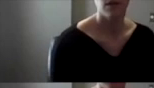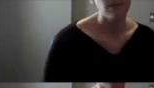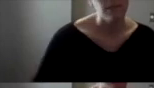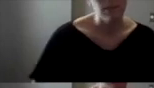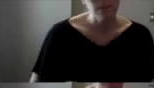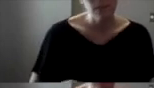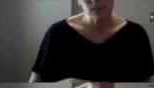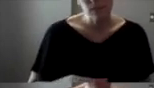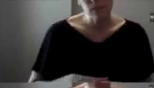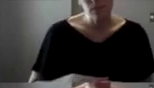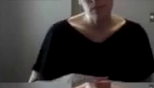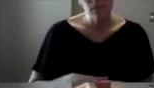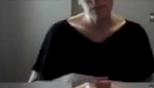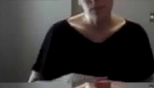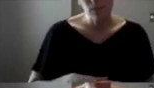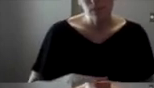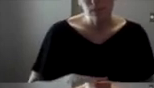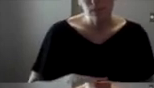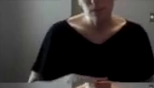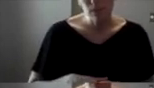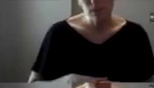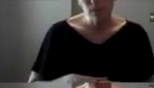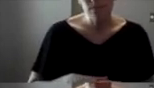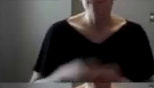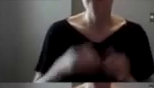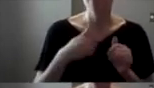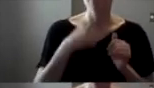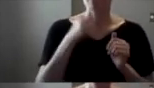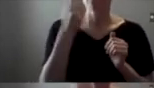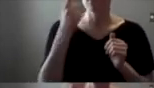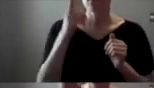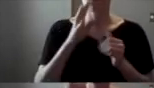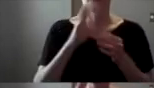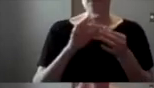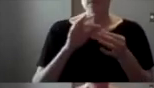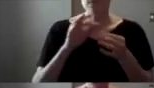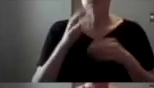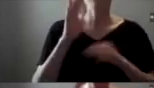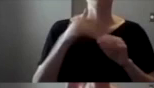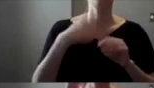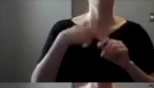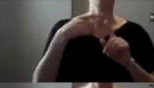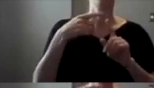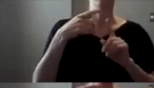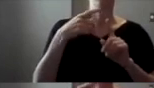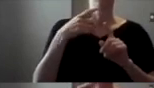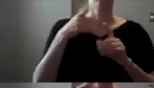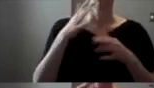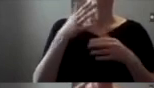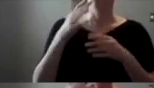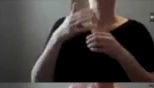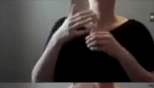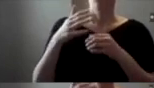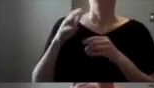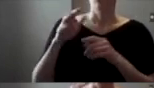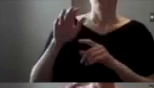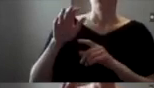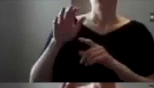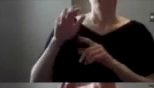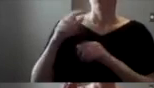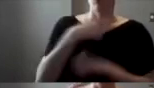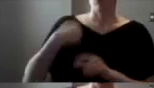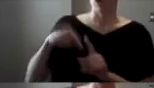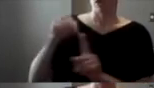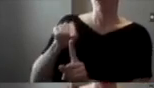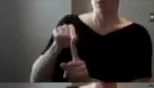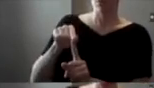the ongoing pandemic. And like I said, outside China, the use of the IUD